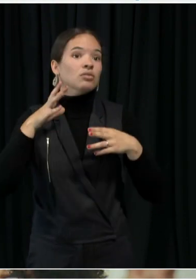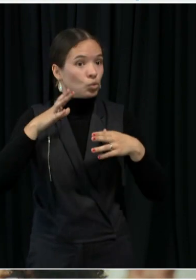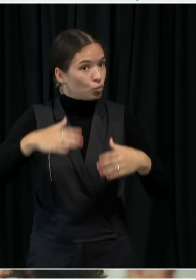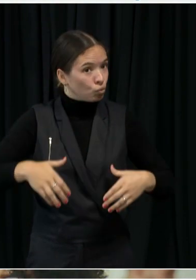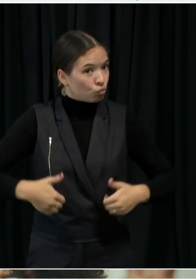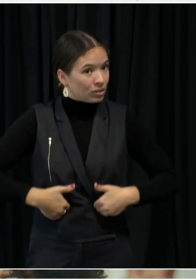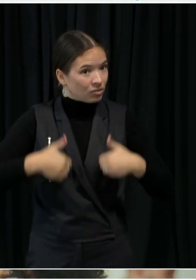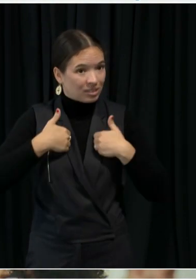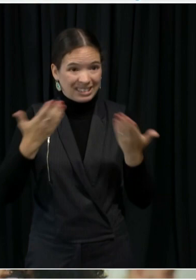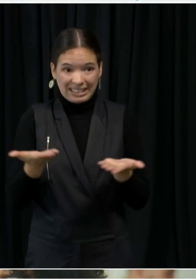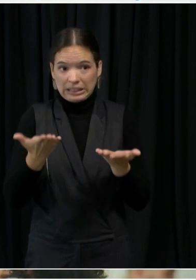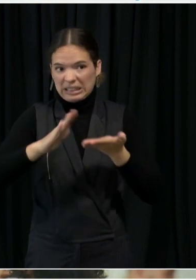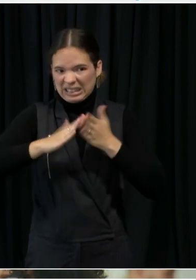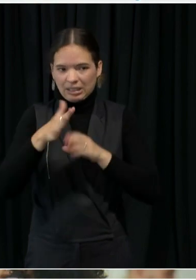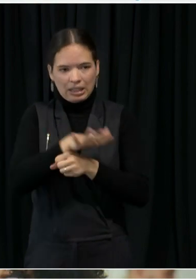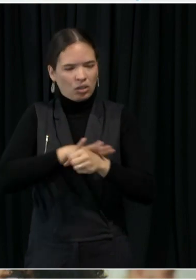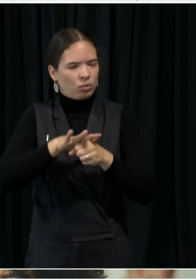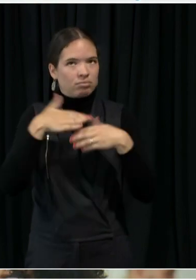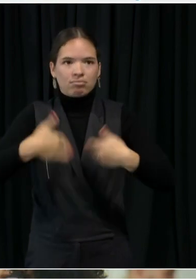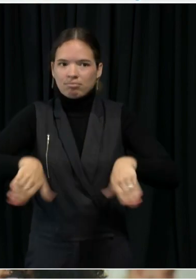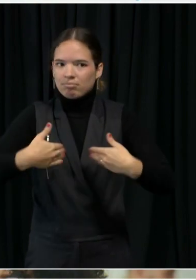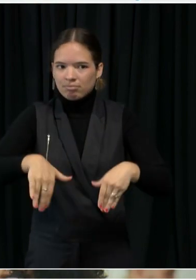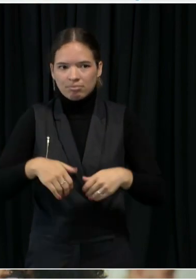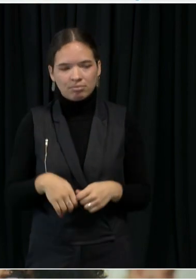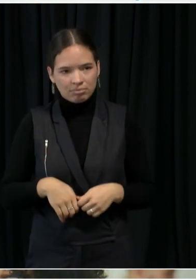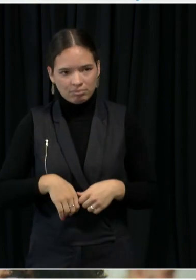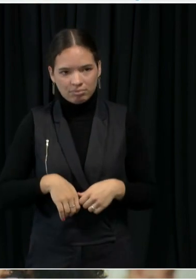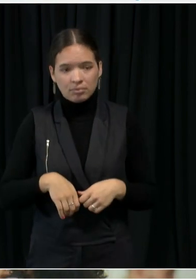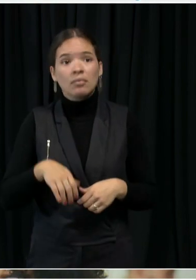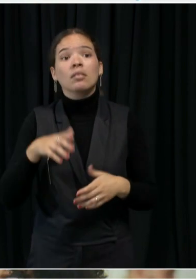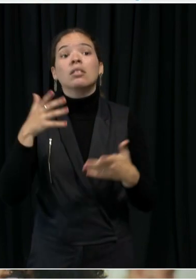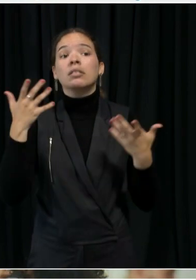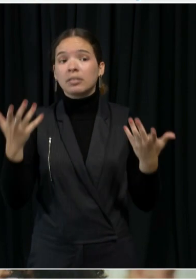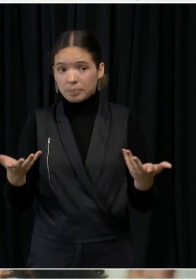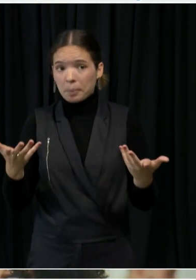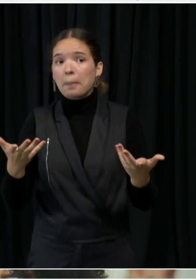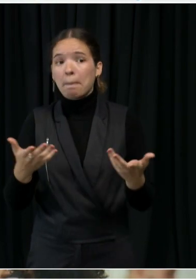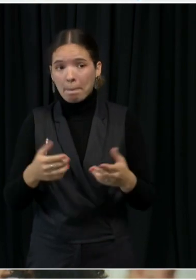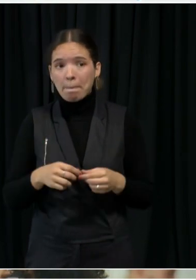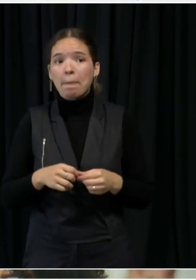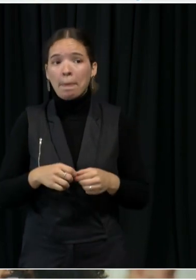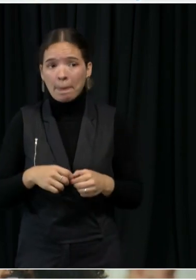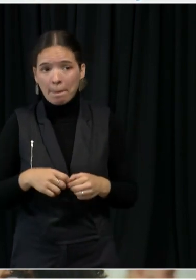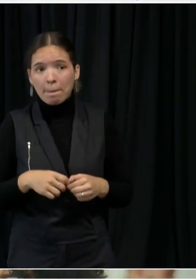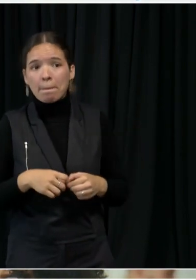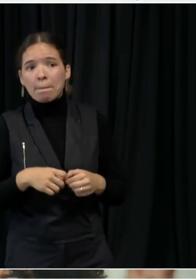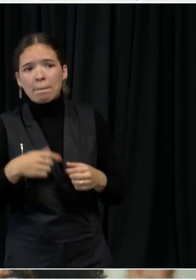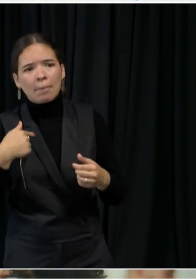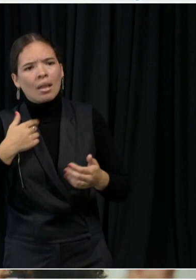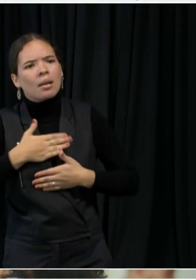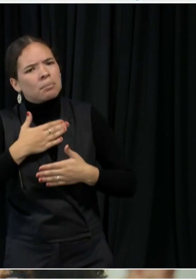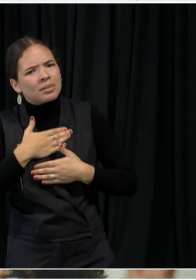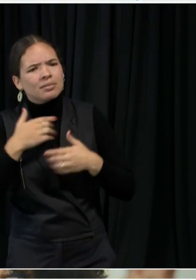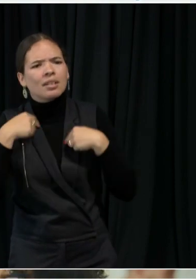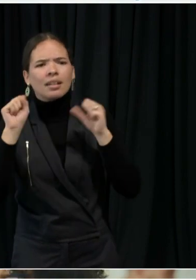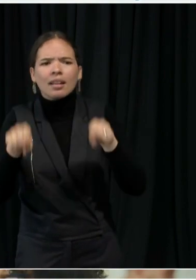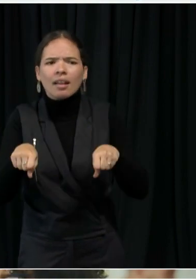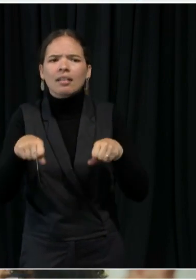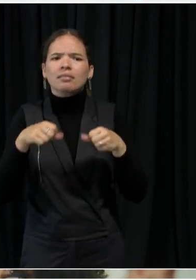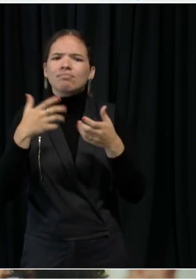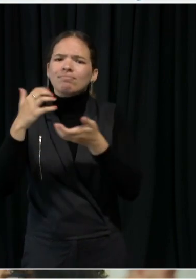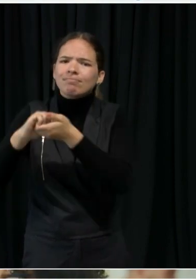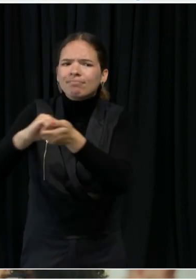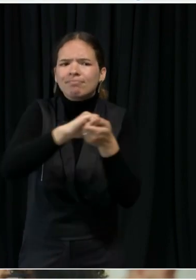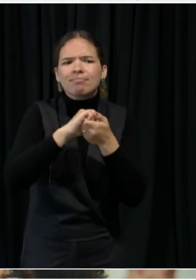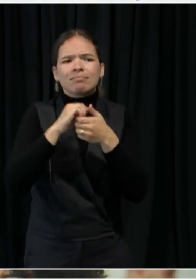this moment when I just happen to be able to partner and help nudge this program forward in the most exceptional way to serve